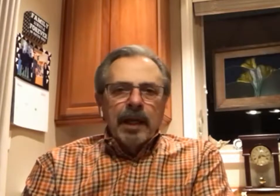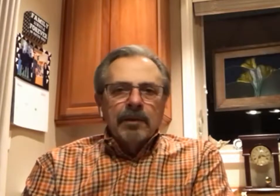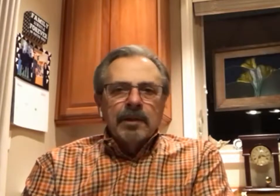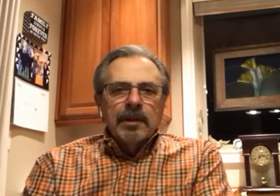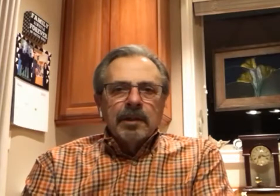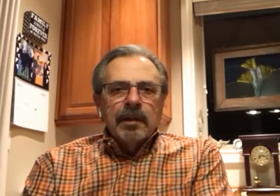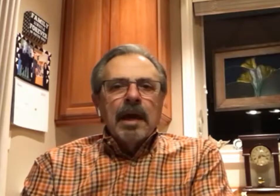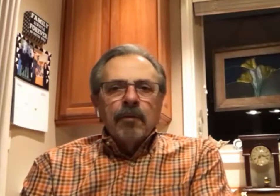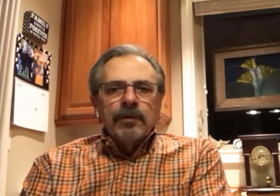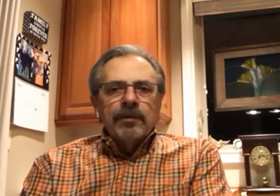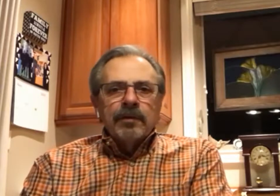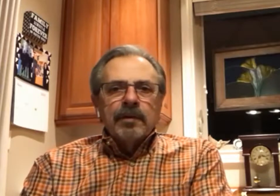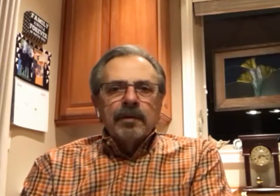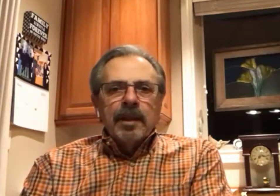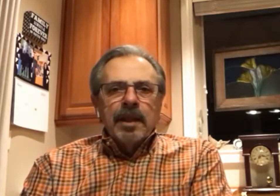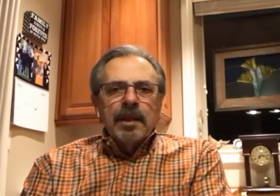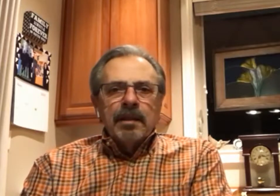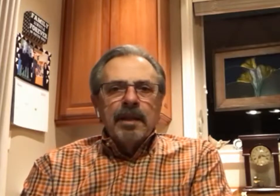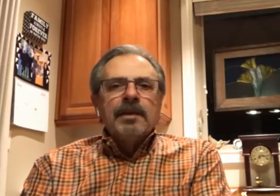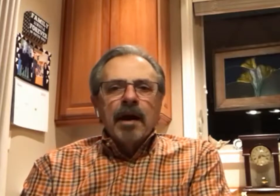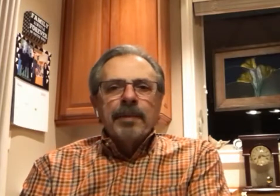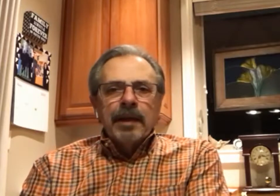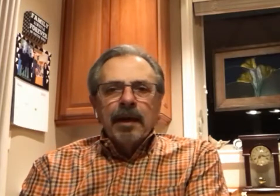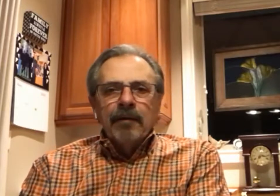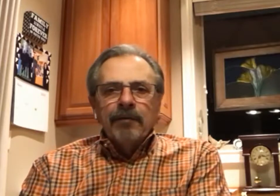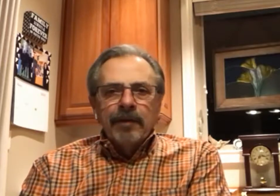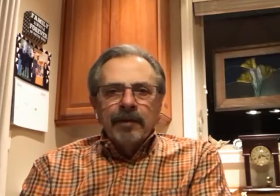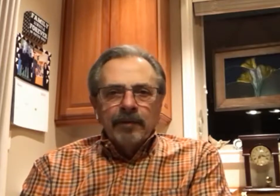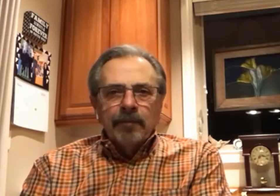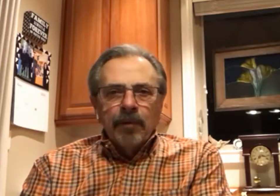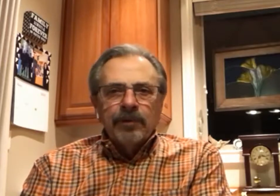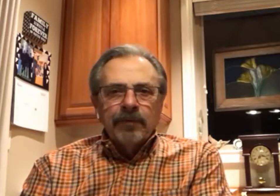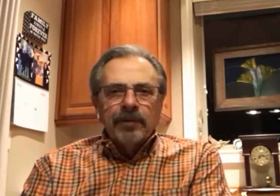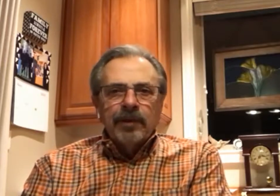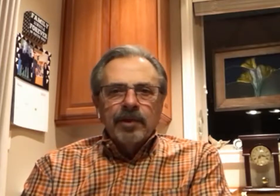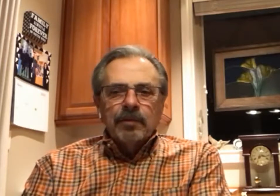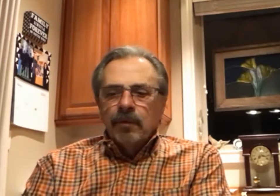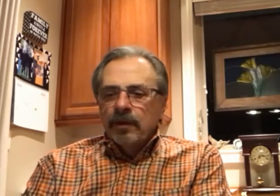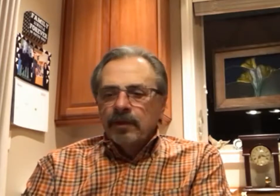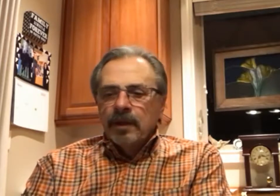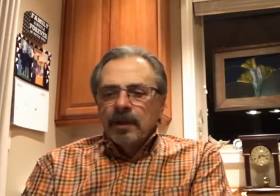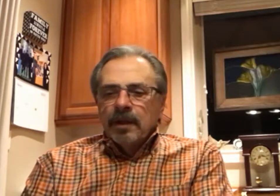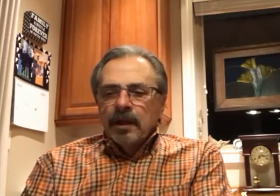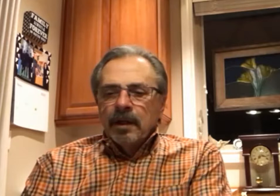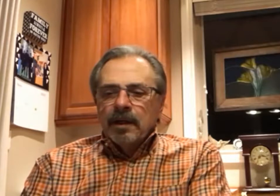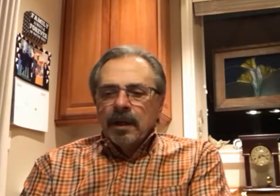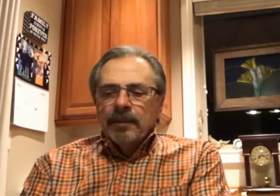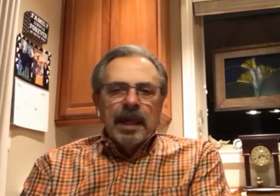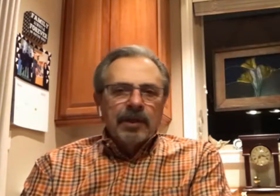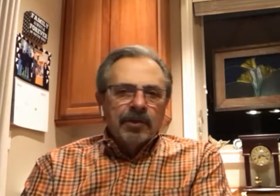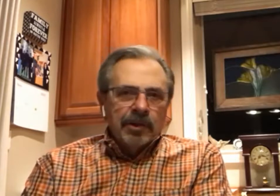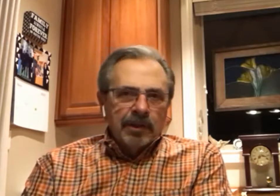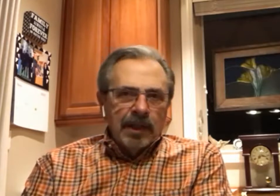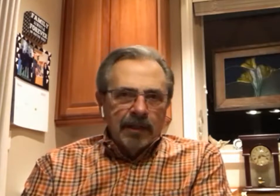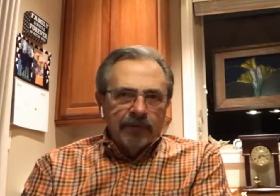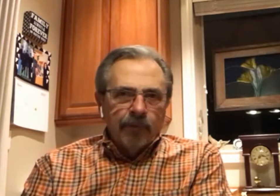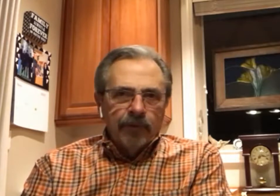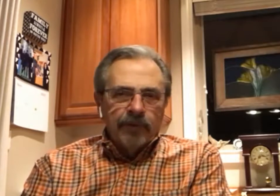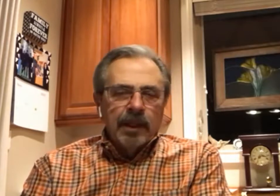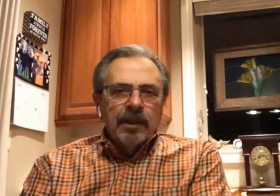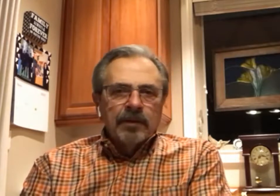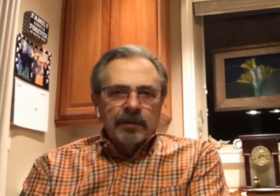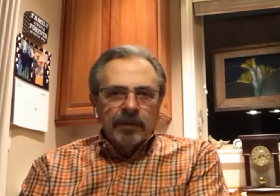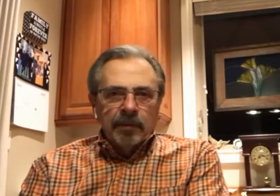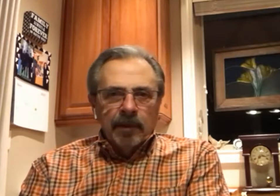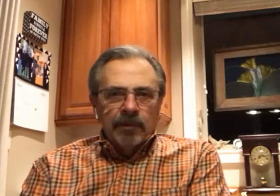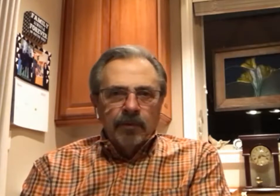first breakout. That was the topic of most of the session was a climate action task